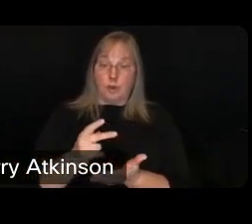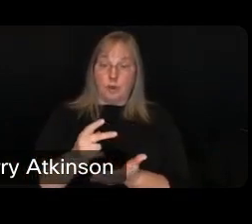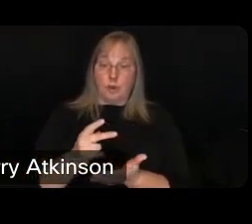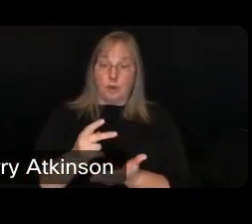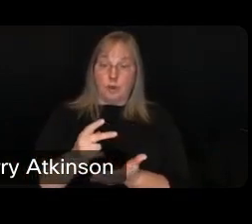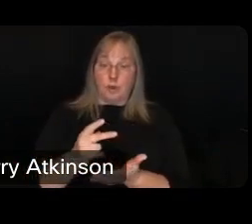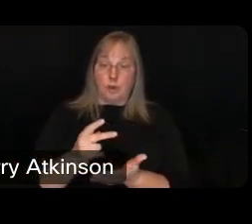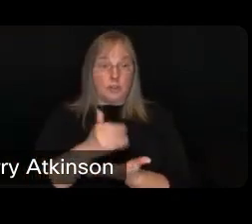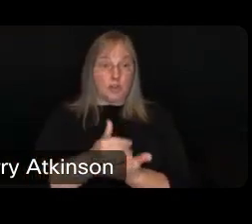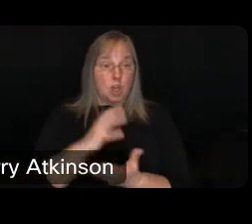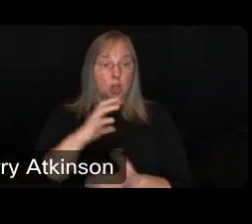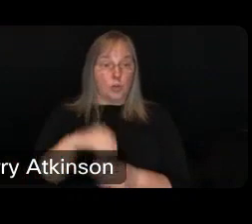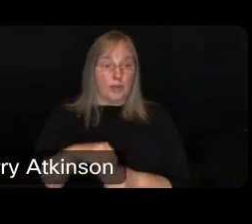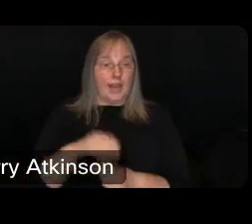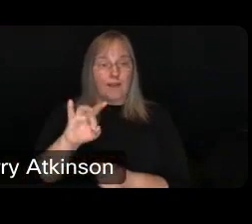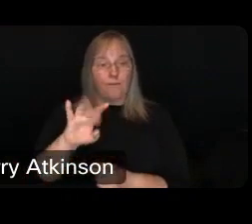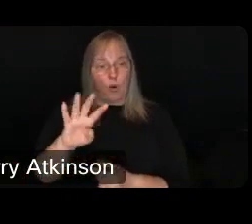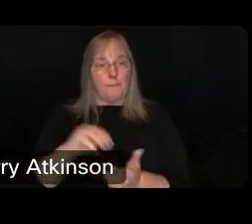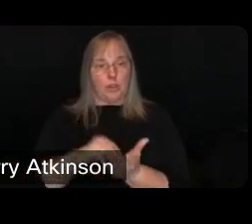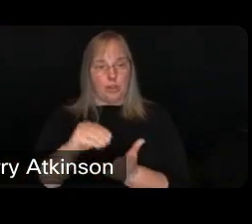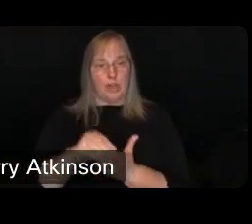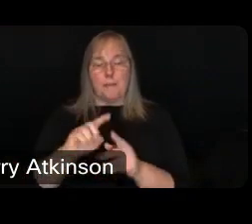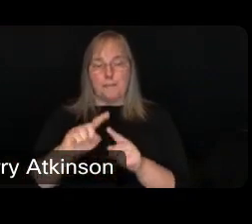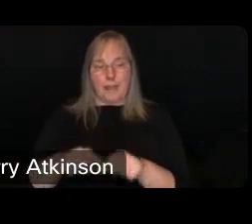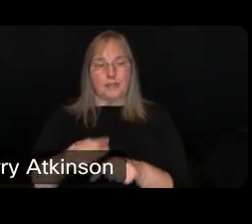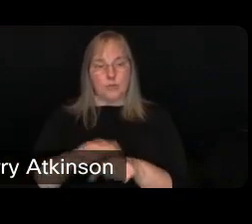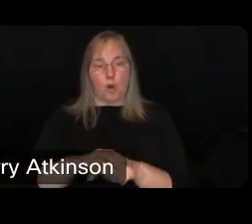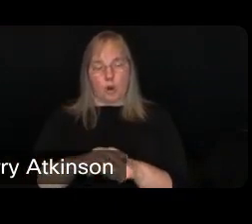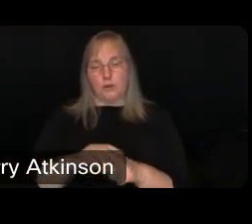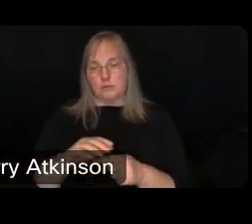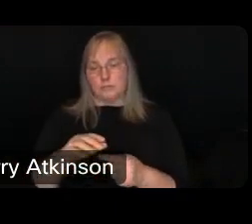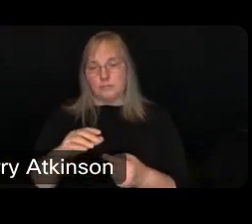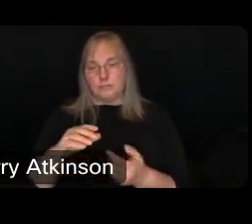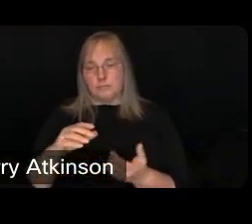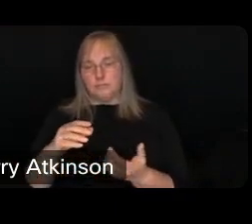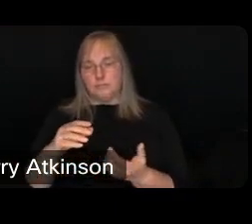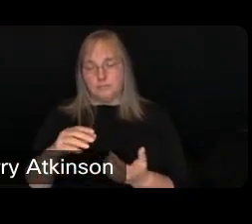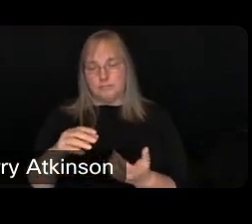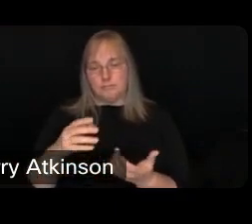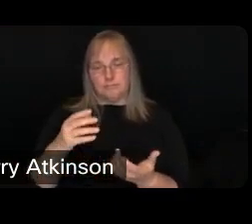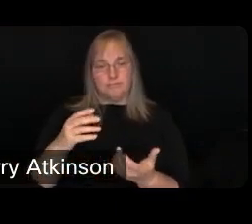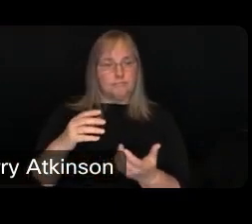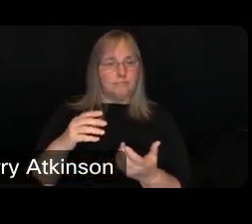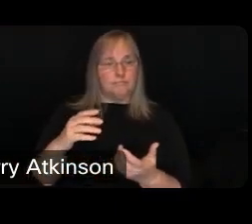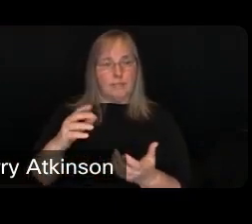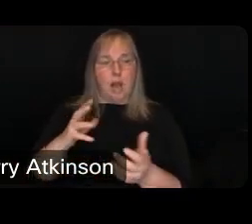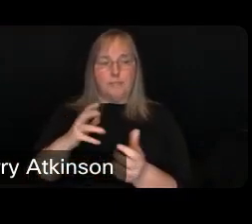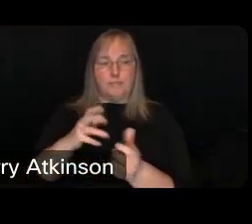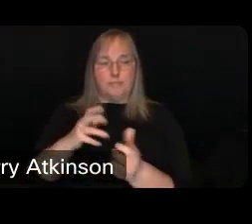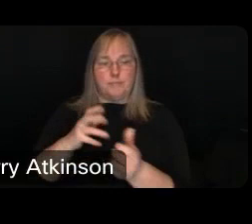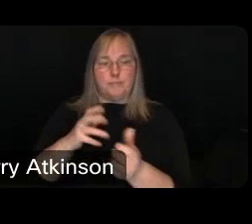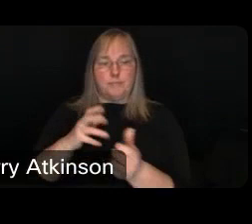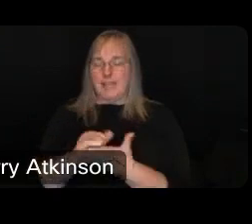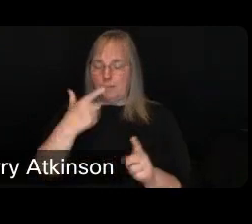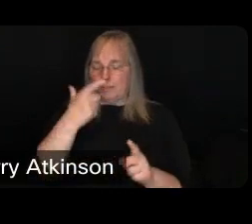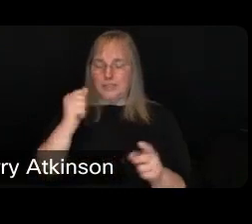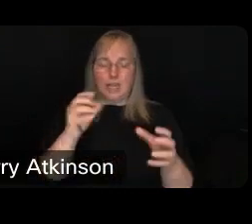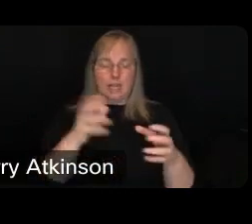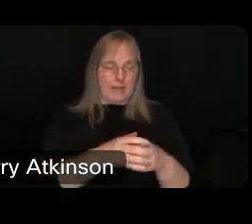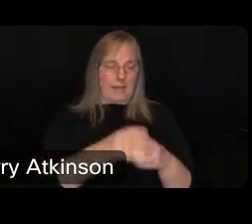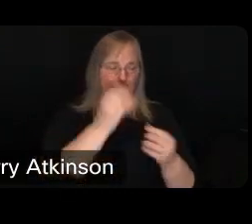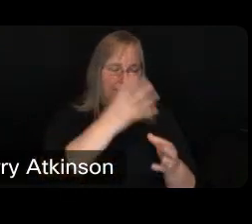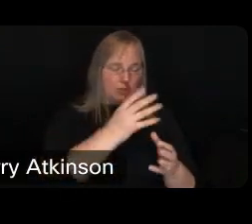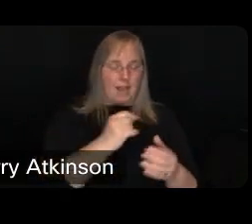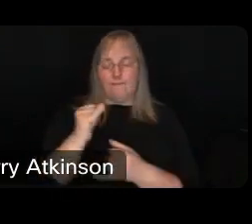funding. It's a little bit different because between committee information and the final budget, there are